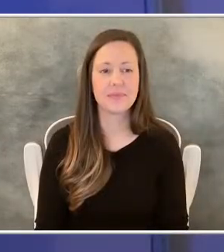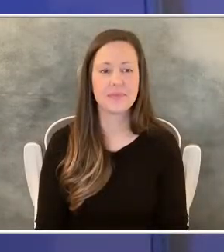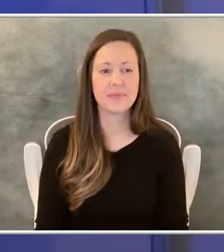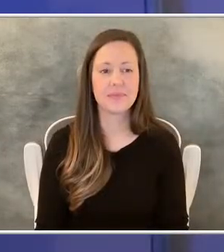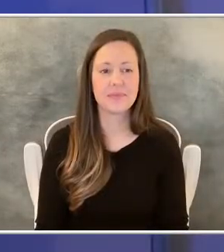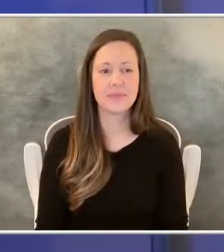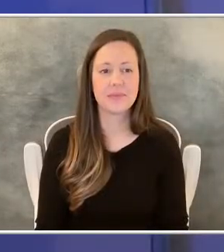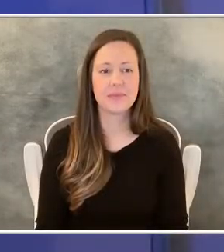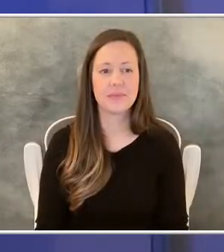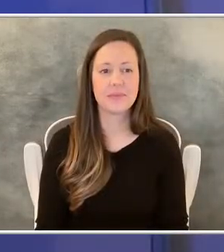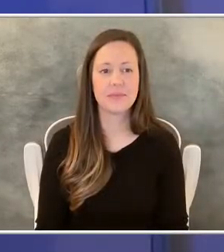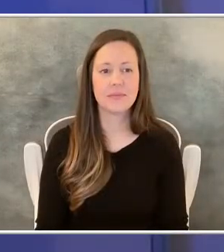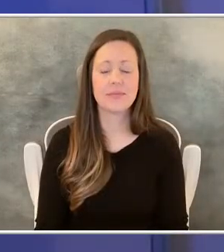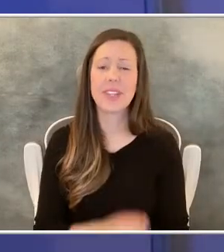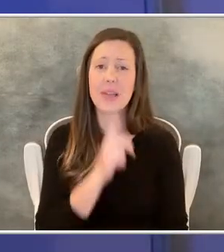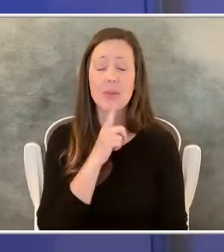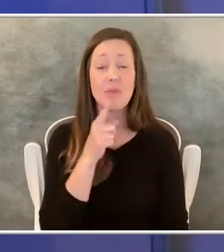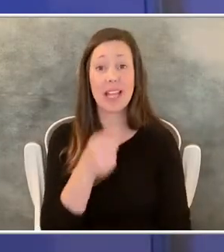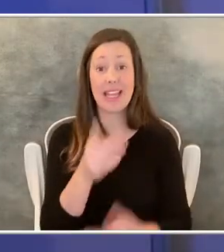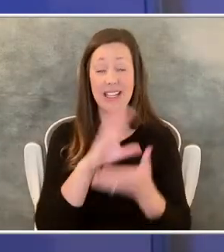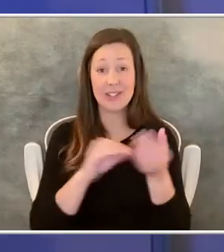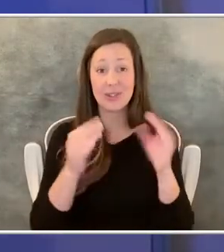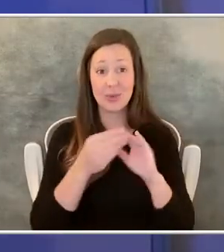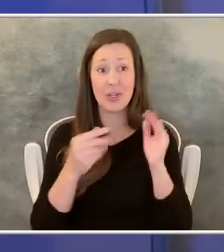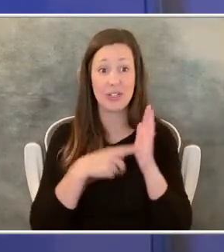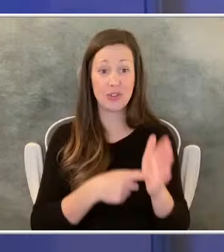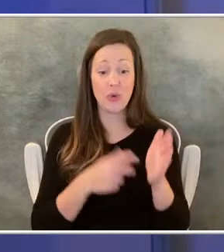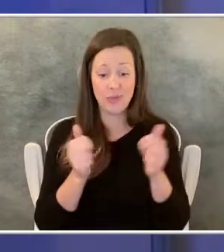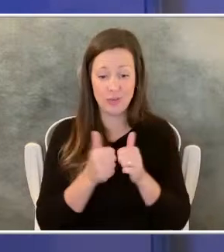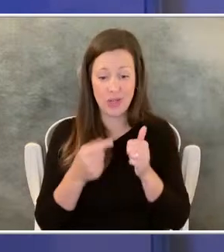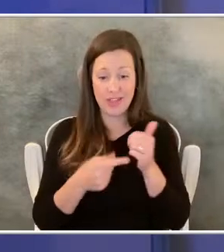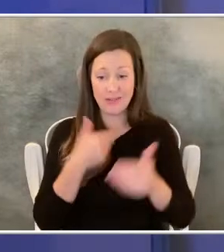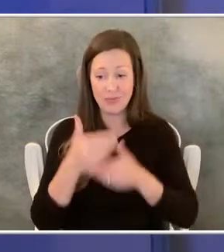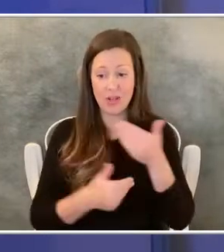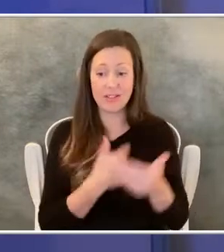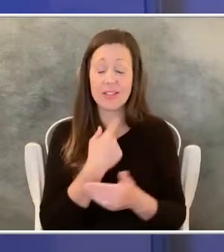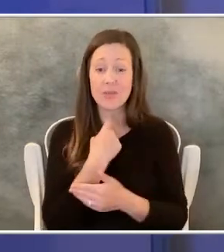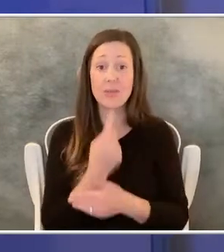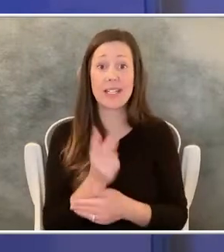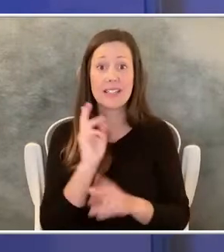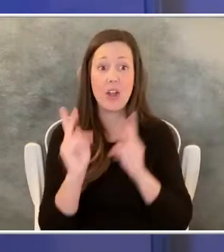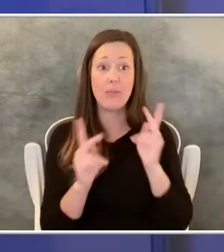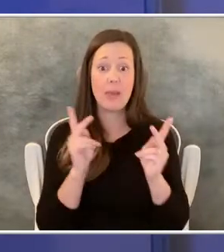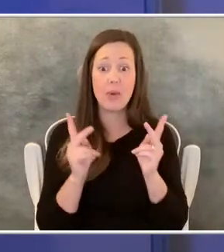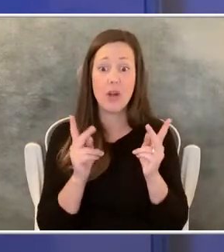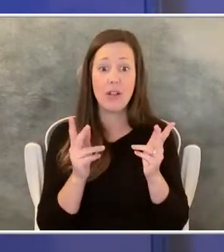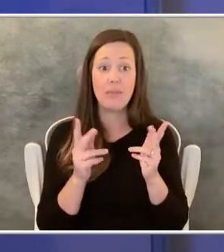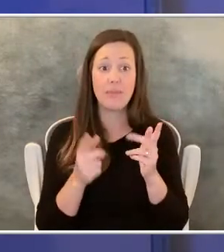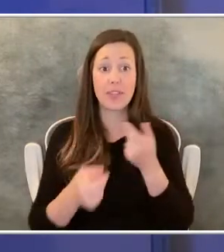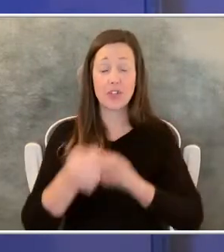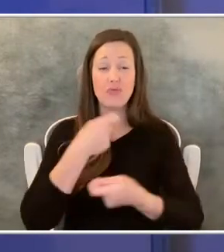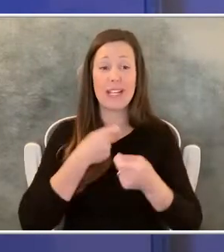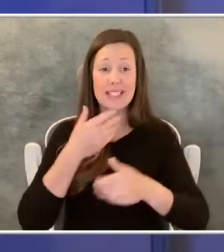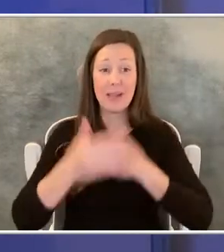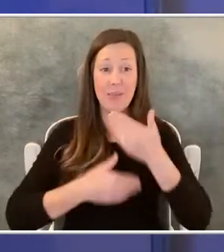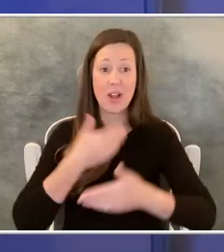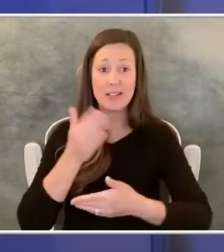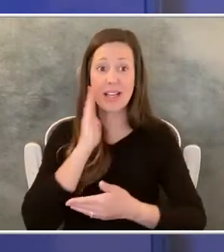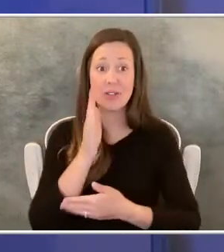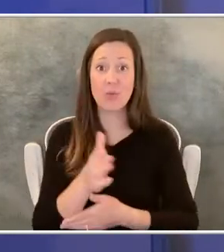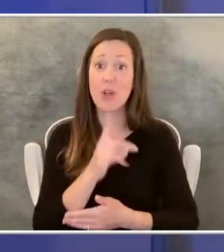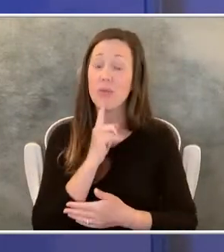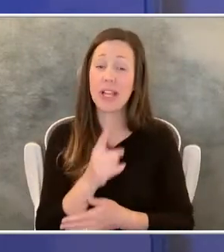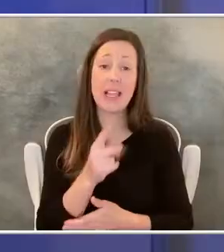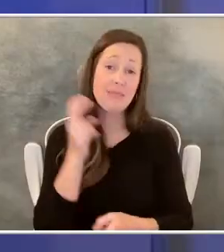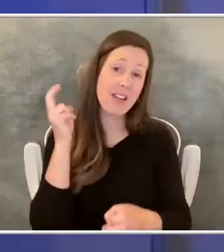It just shows how much, whenever we do this process, we tell people that the transplant process will knock you down. And